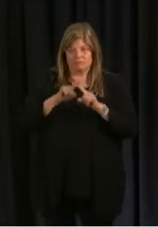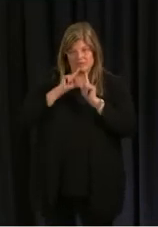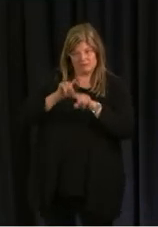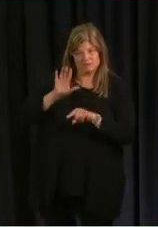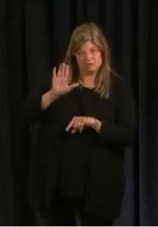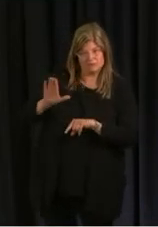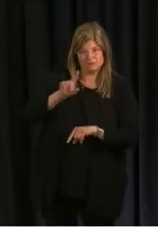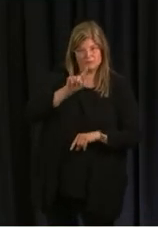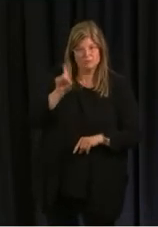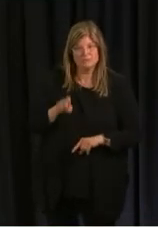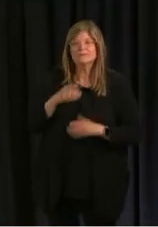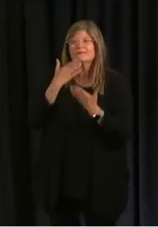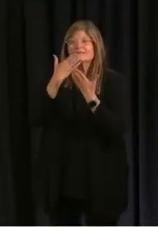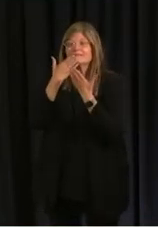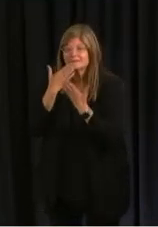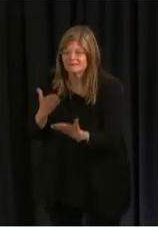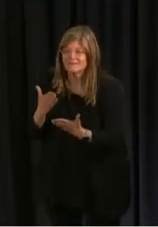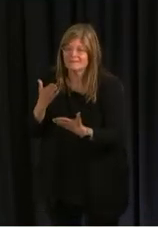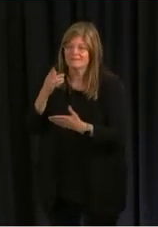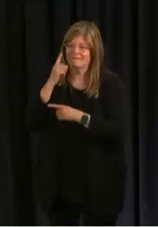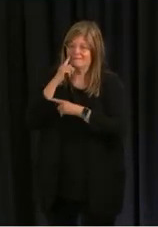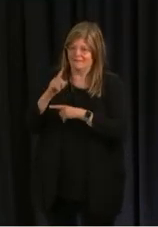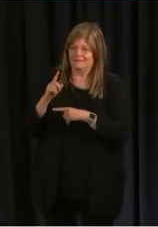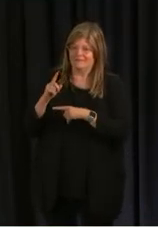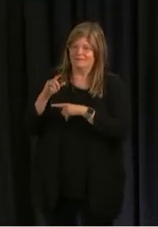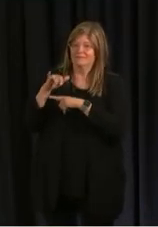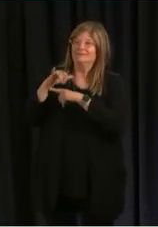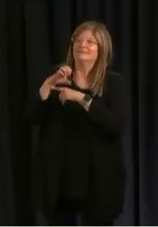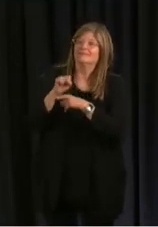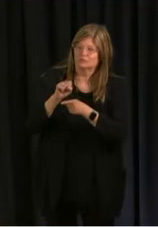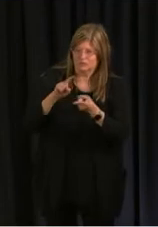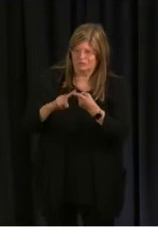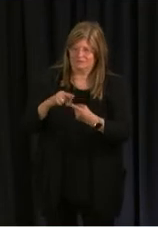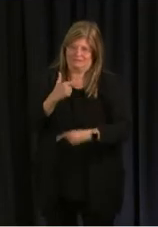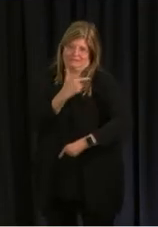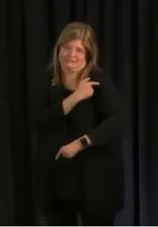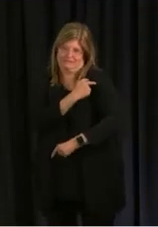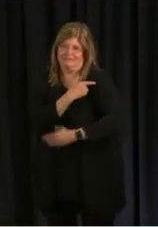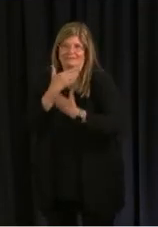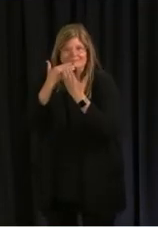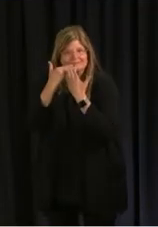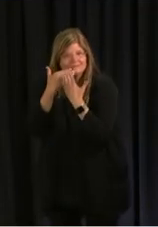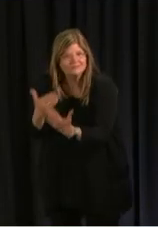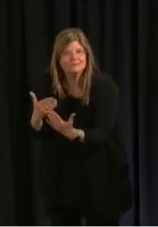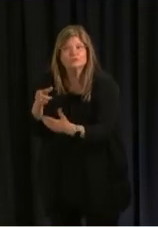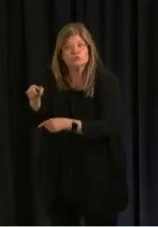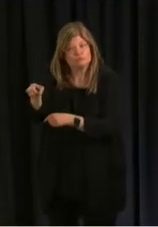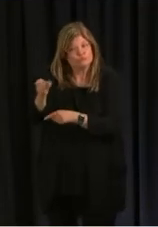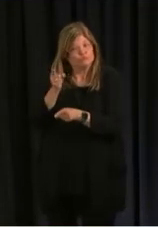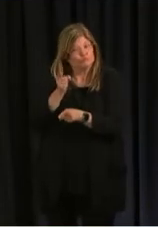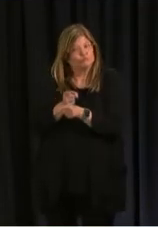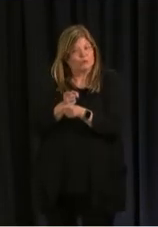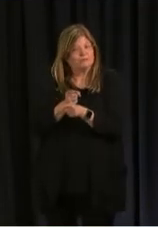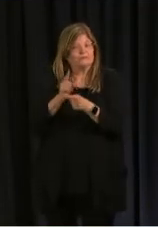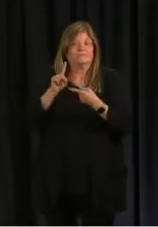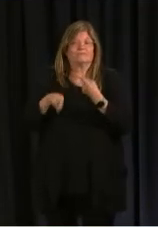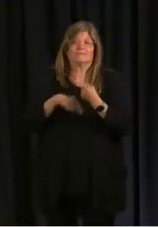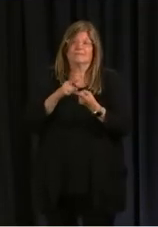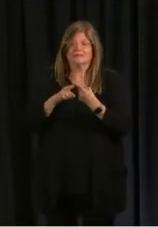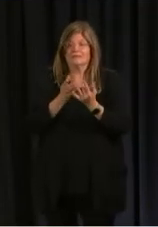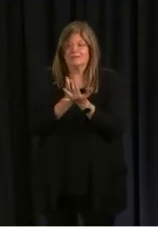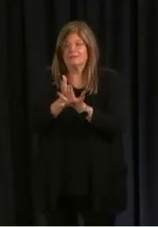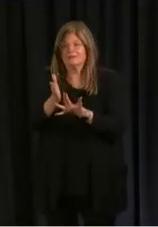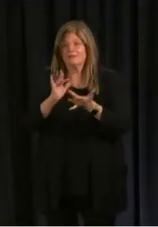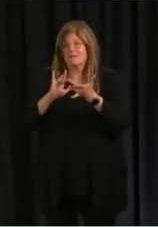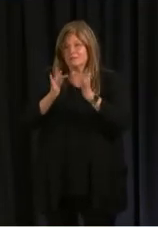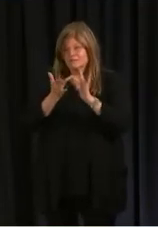for saying yes to the vaccine. I think that's an important first step as well. You're right that through the portal, we're trying